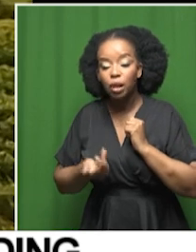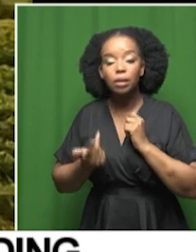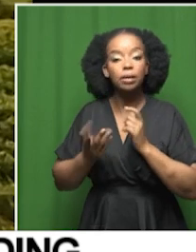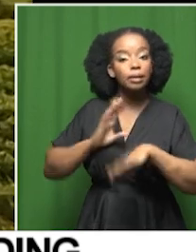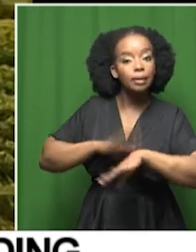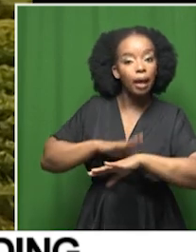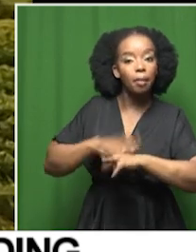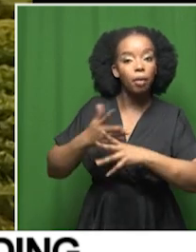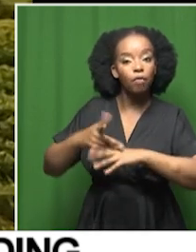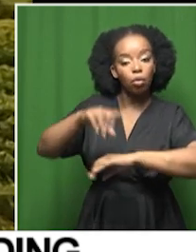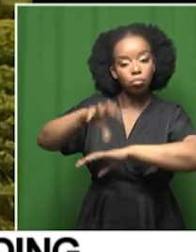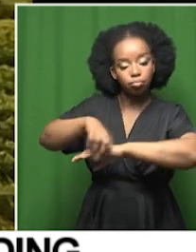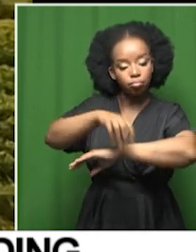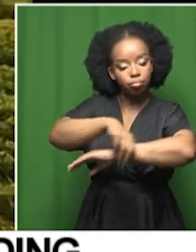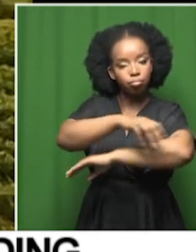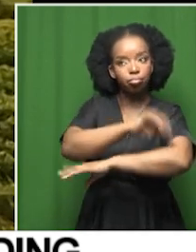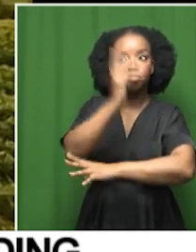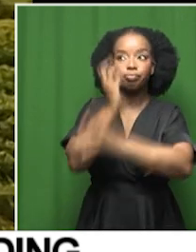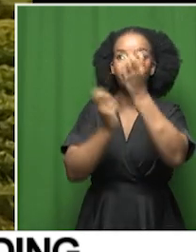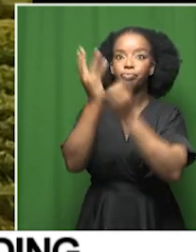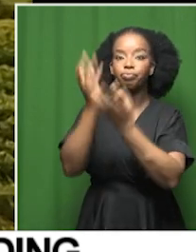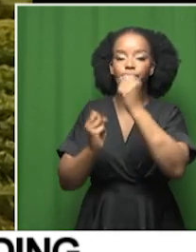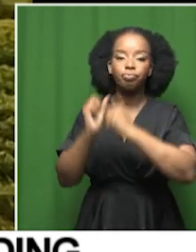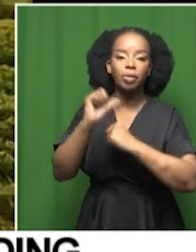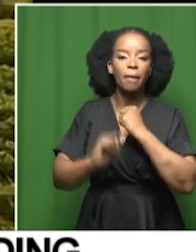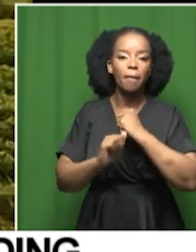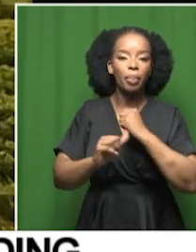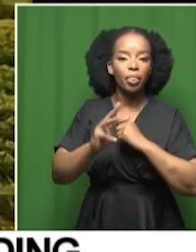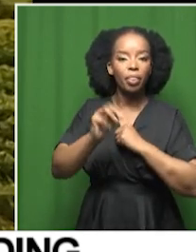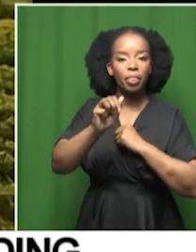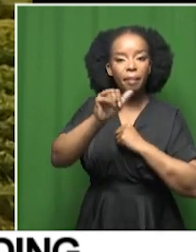May. Only at that stage will one really be able to tell